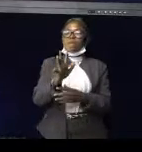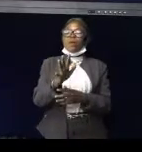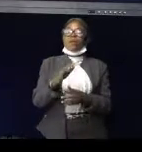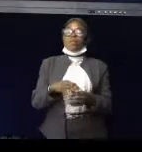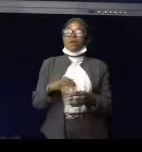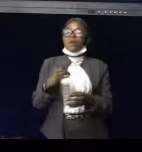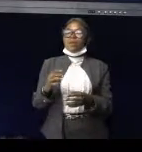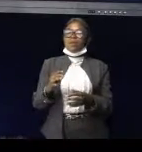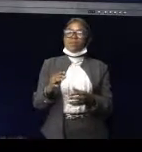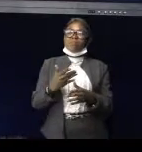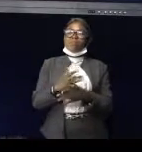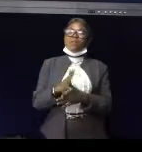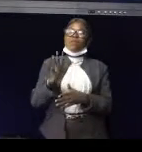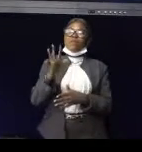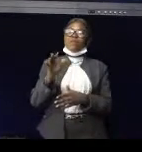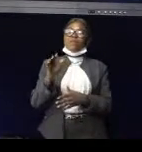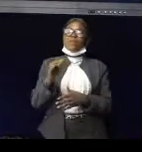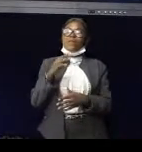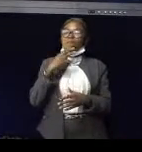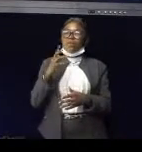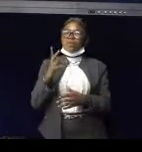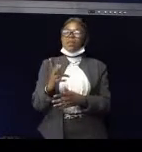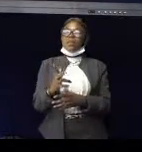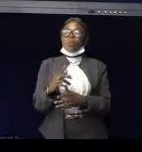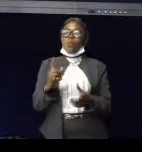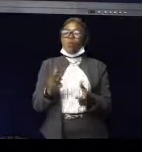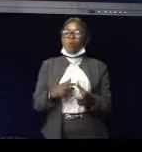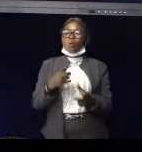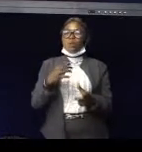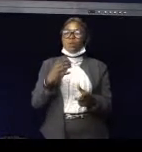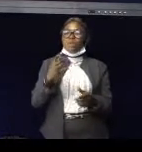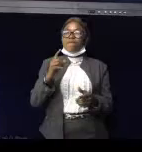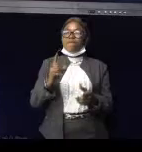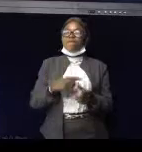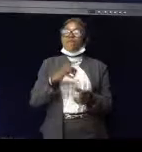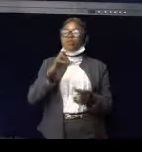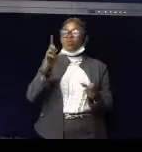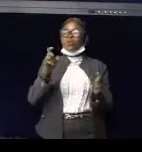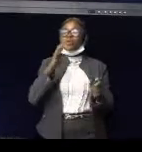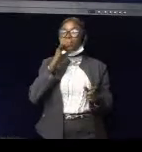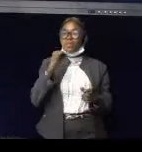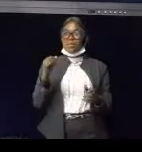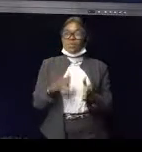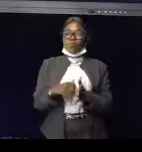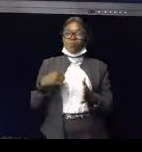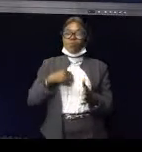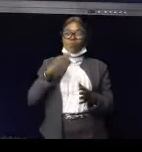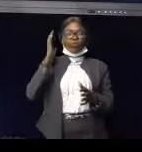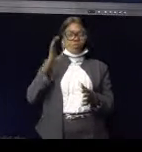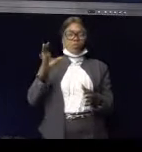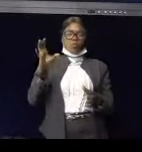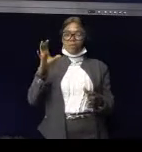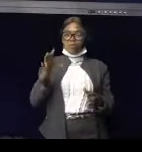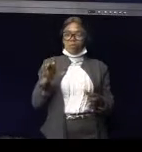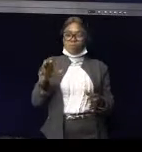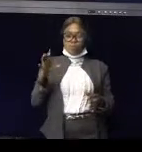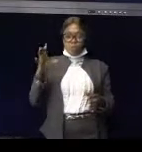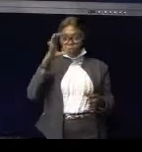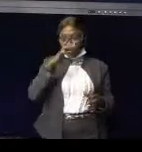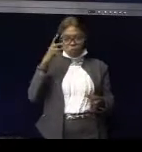3. And that is the lowest fraction. But what is the first question saying? The first question is saying we should find the ratio